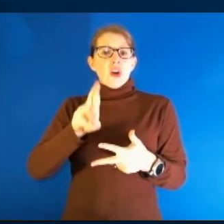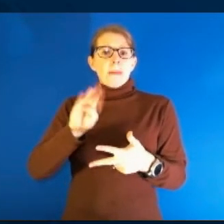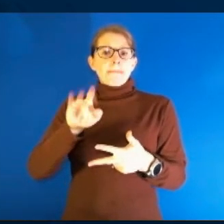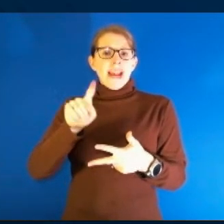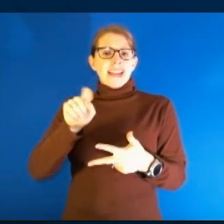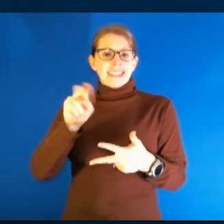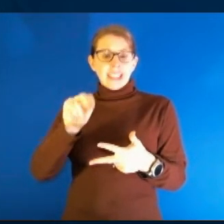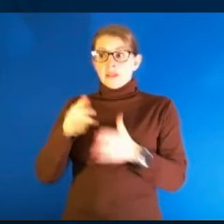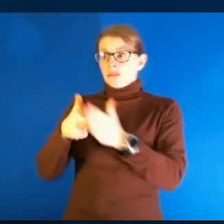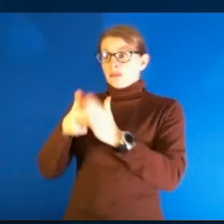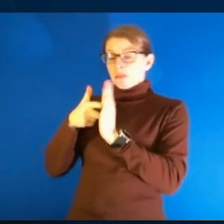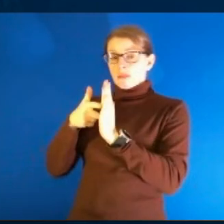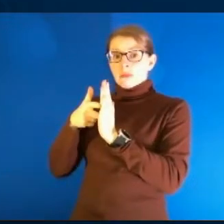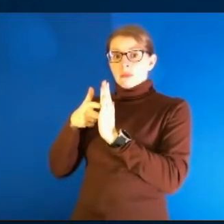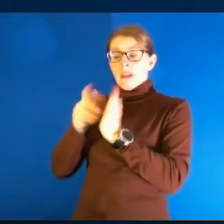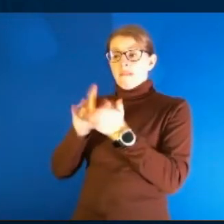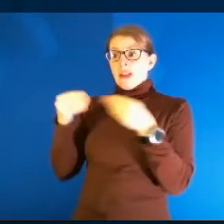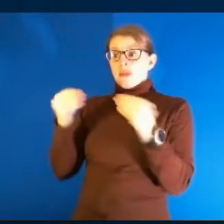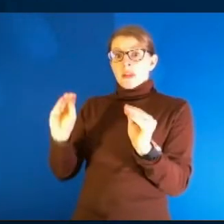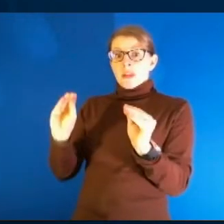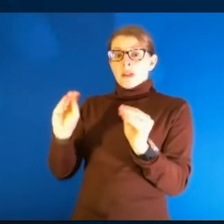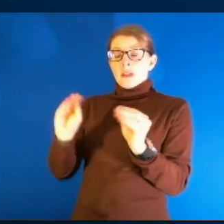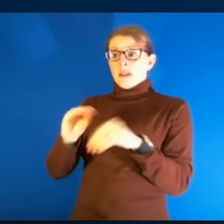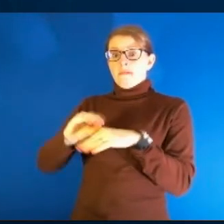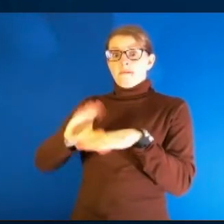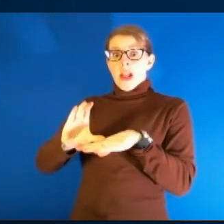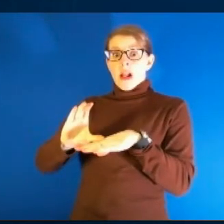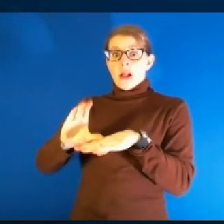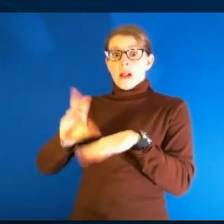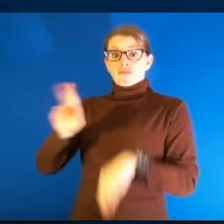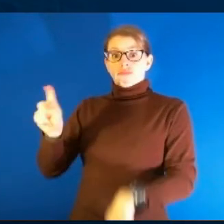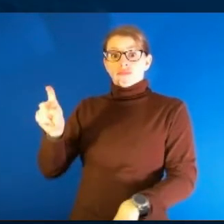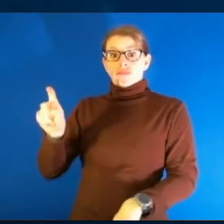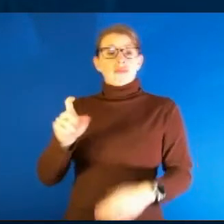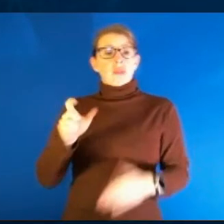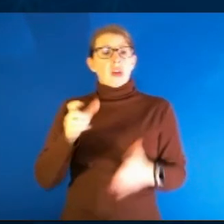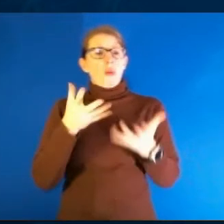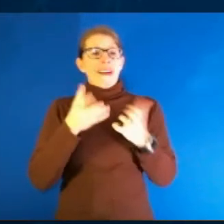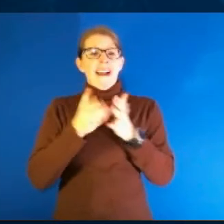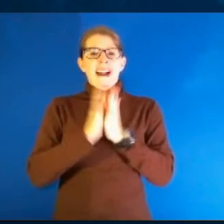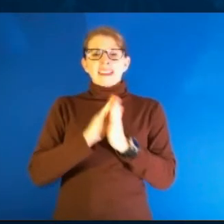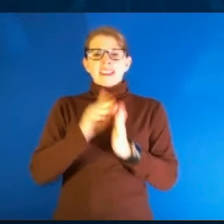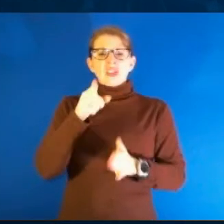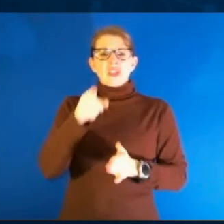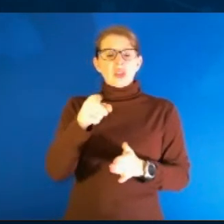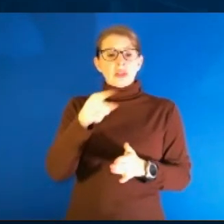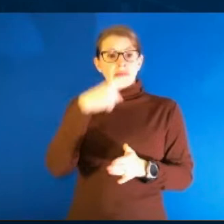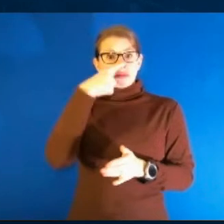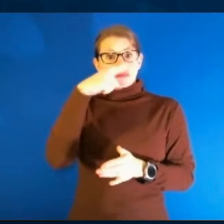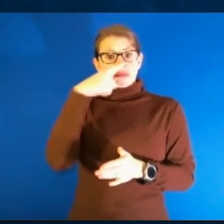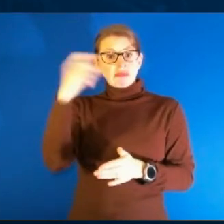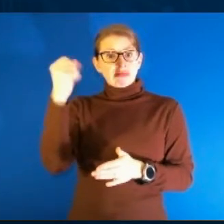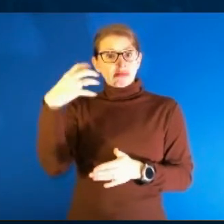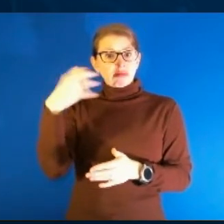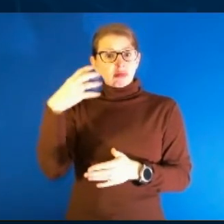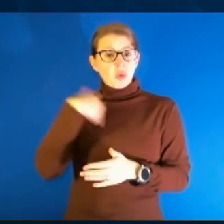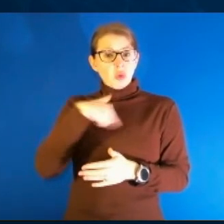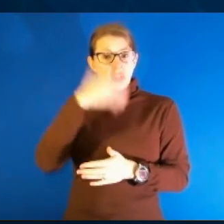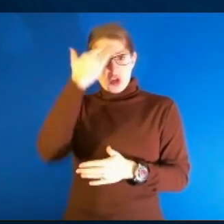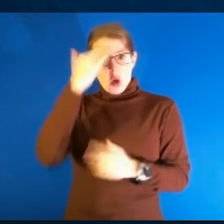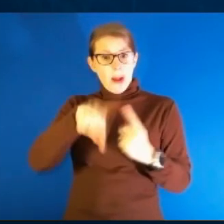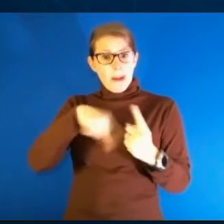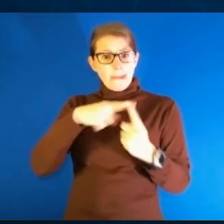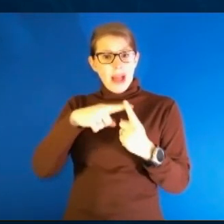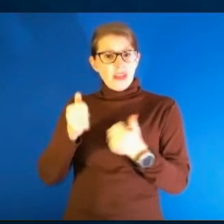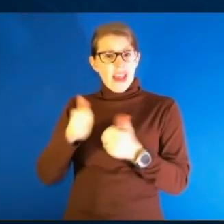to fill those prescriptions. So I want to ask you, Dr. Seitz, just if you could update us on what we know about those efforts. And then